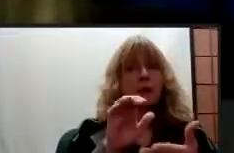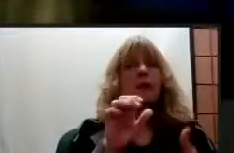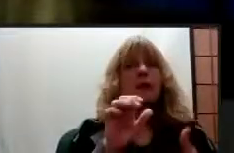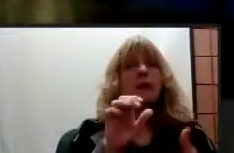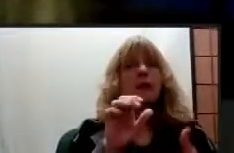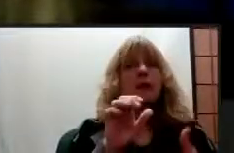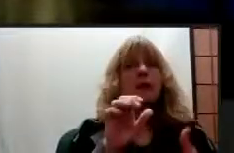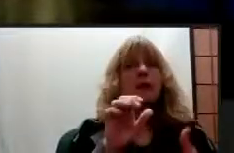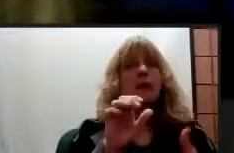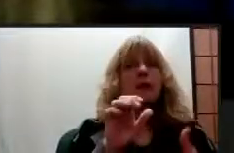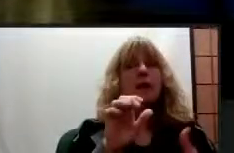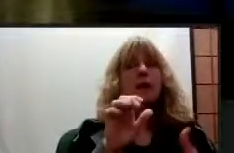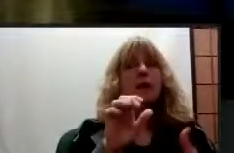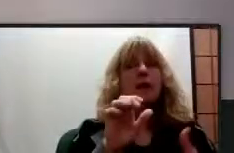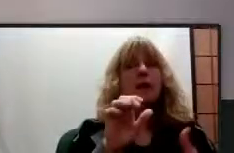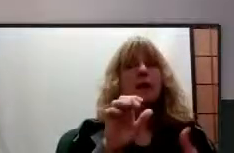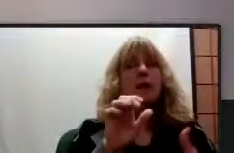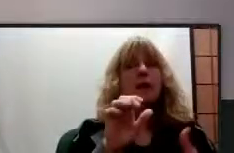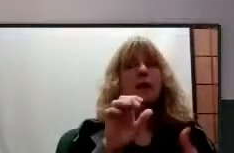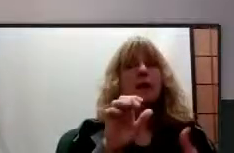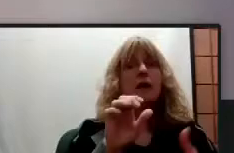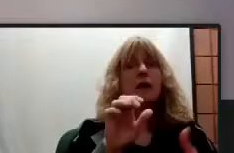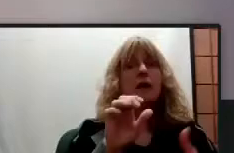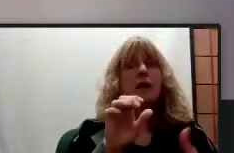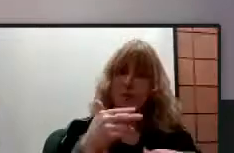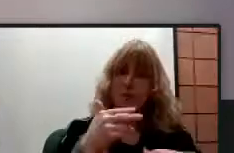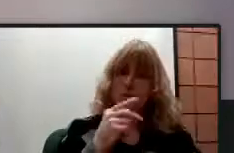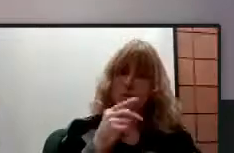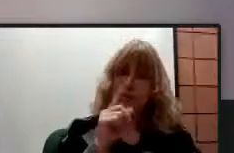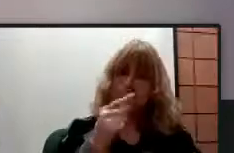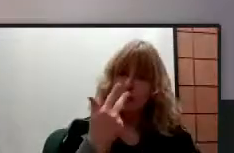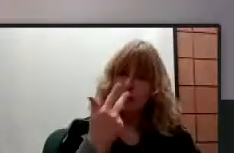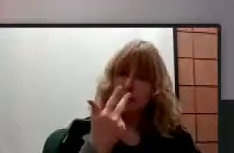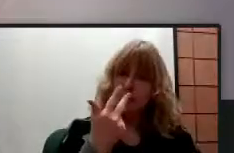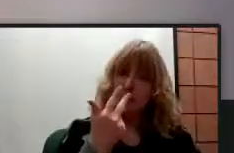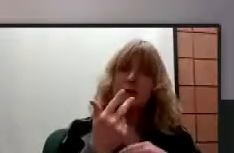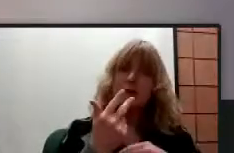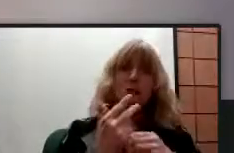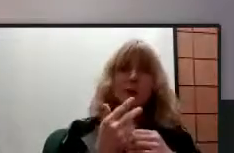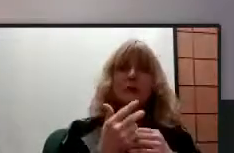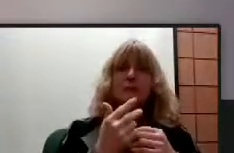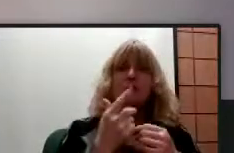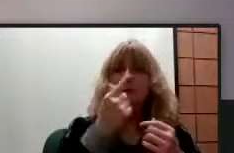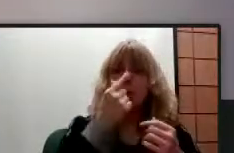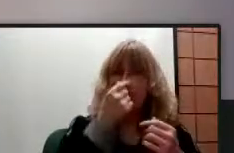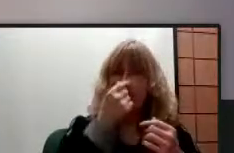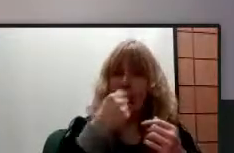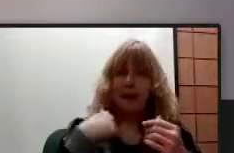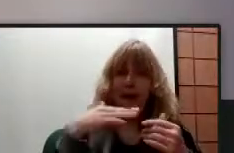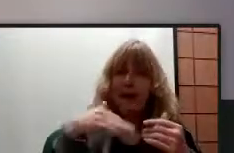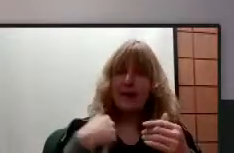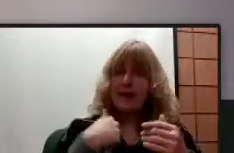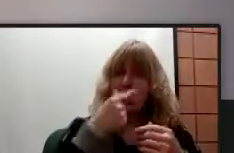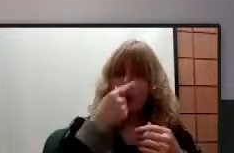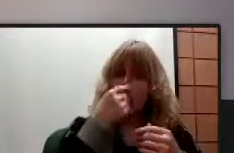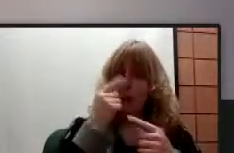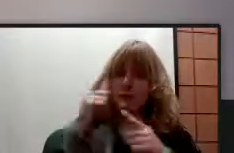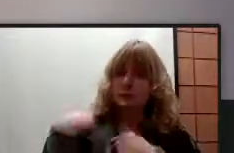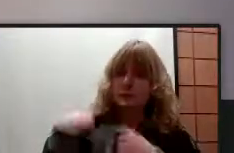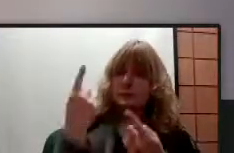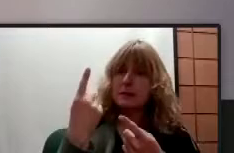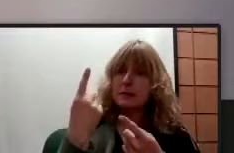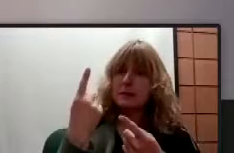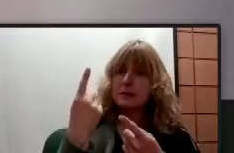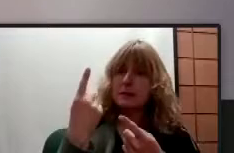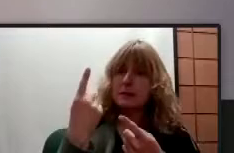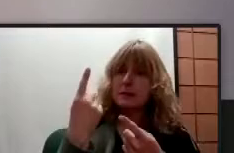unbelievable. But when you think about it, when's the last time you had a cold? I haven't had a cold since probably last November. I mean, November of